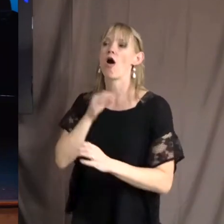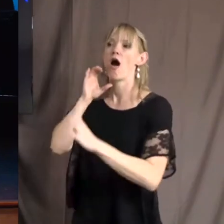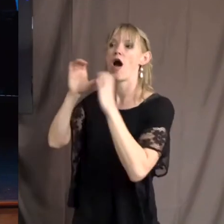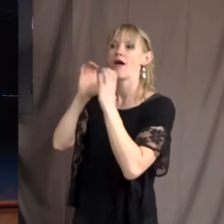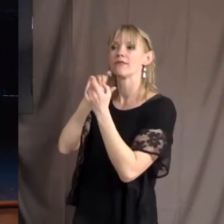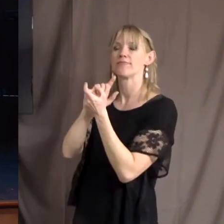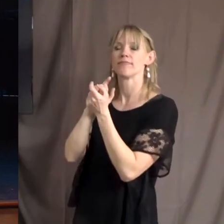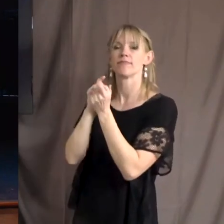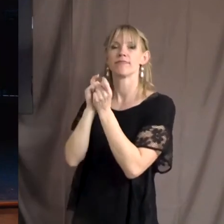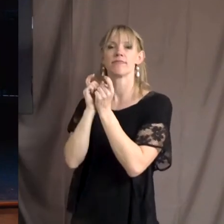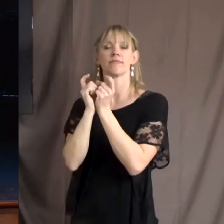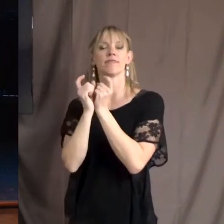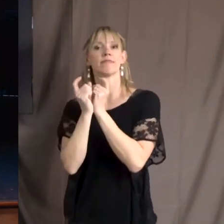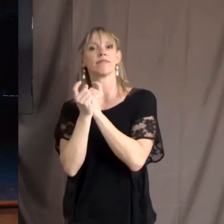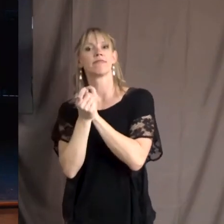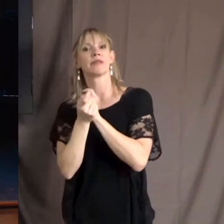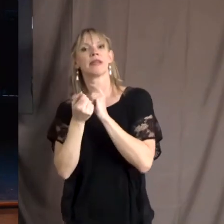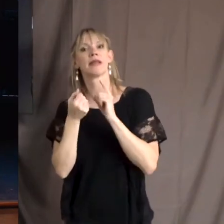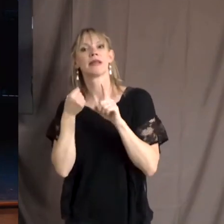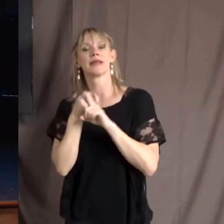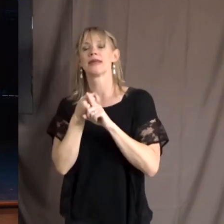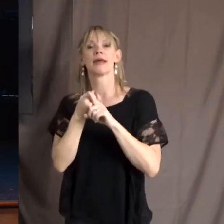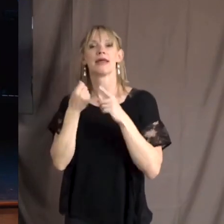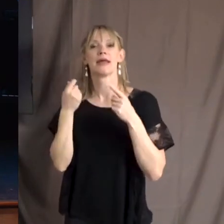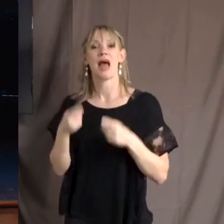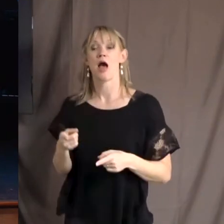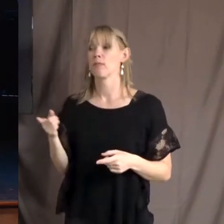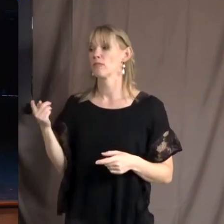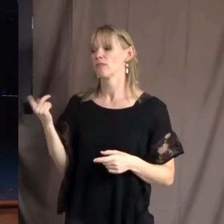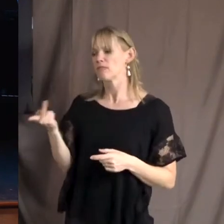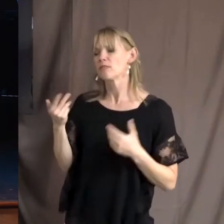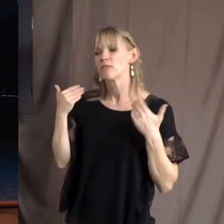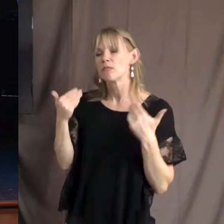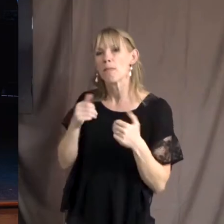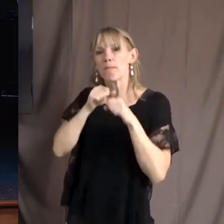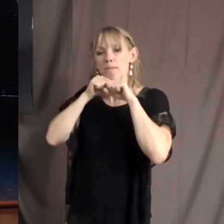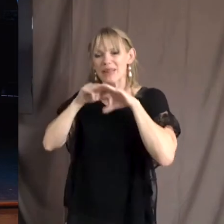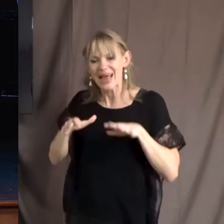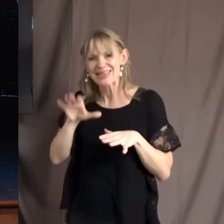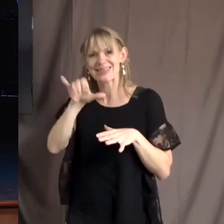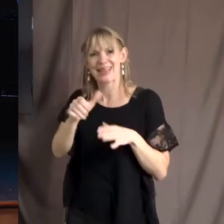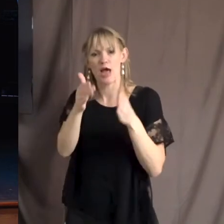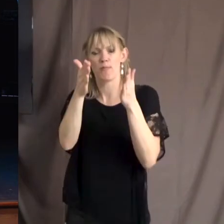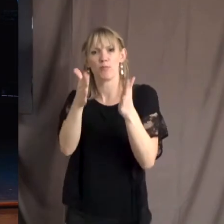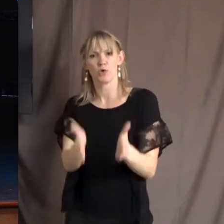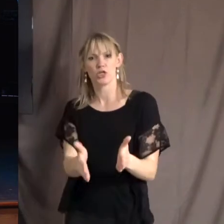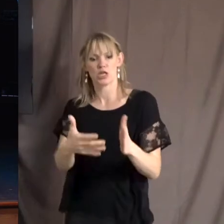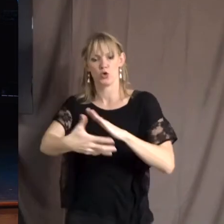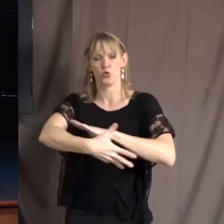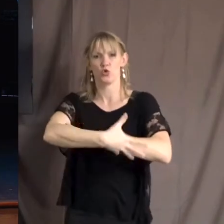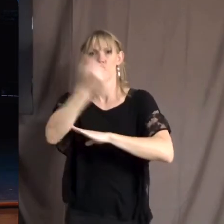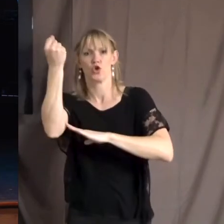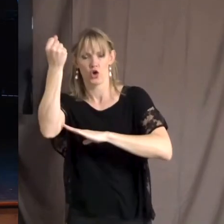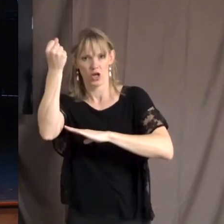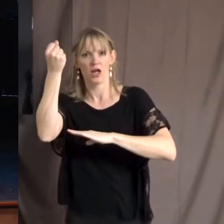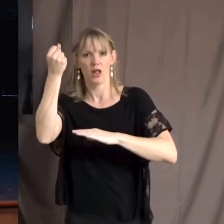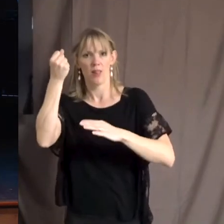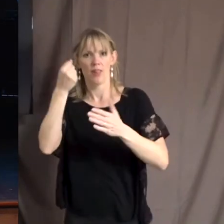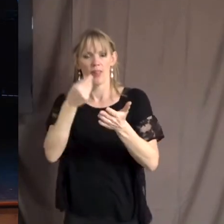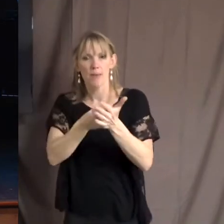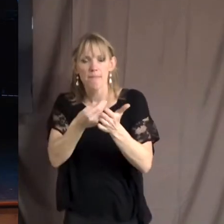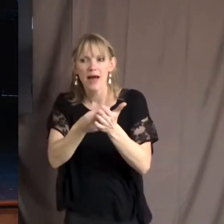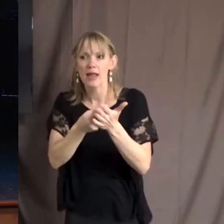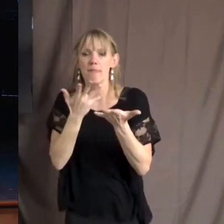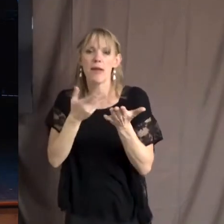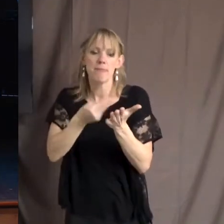till it even got to the point where we said, you know what? Let's bless the person who took the wallet. Let's hope that the money that they got will